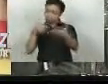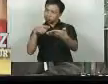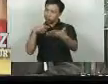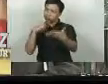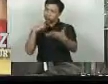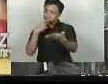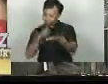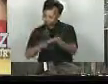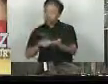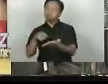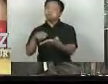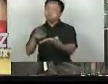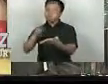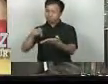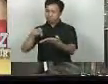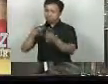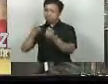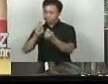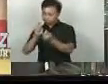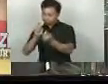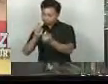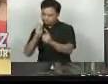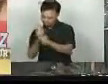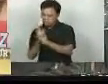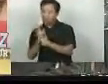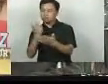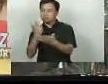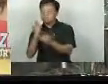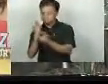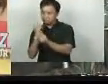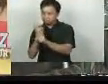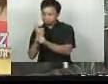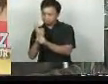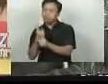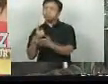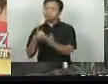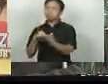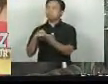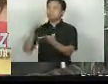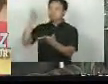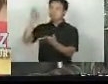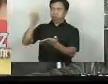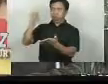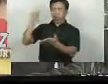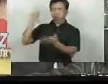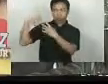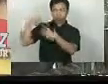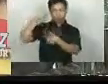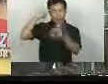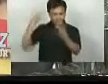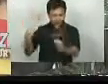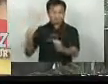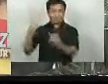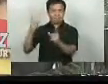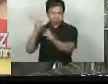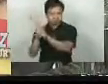and very timely. So to be able to have this, usually the